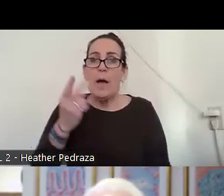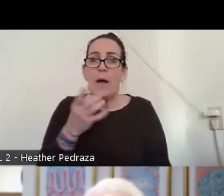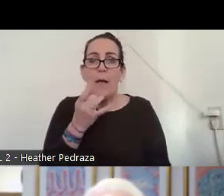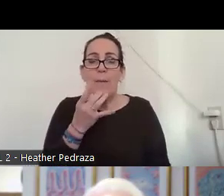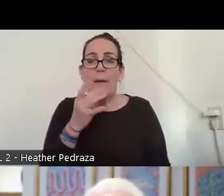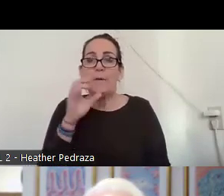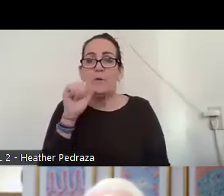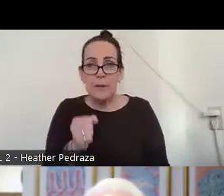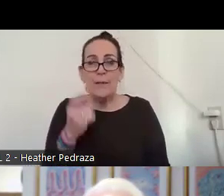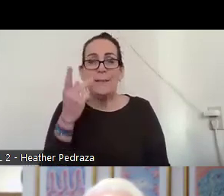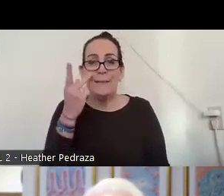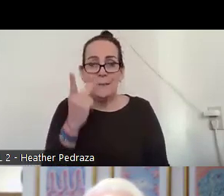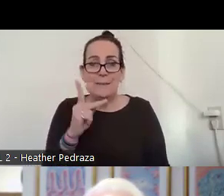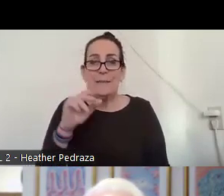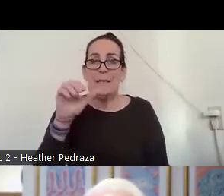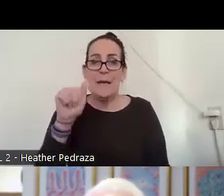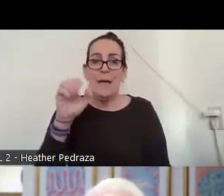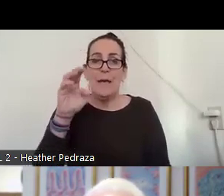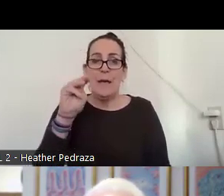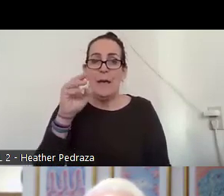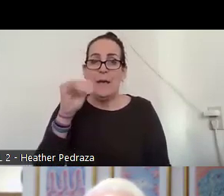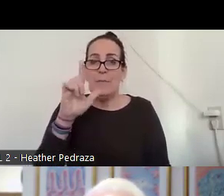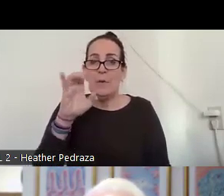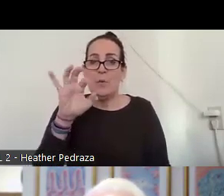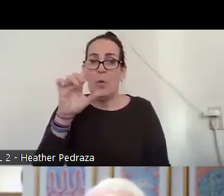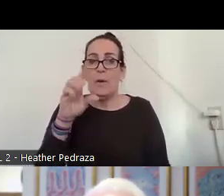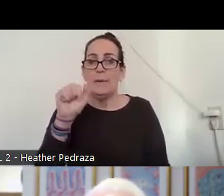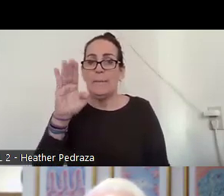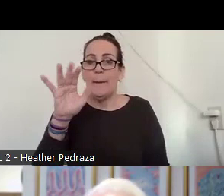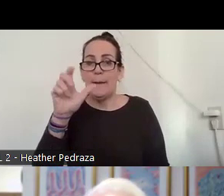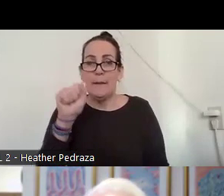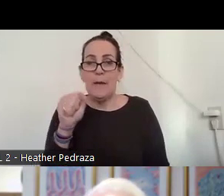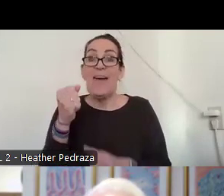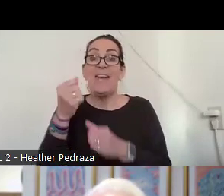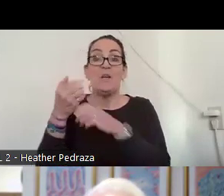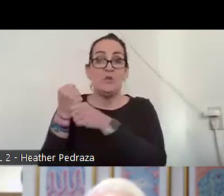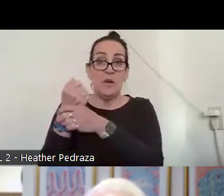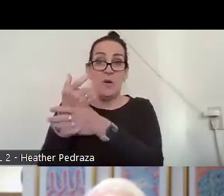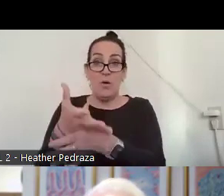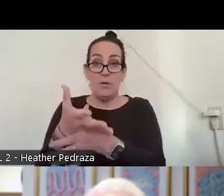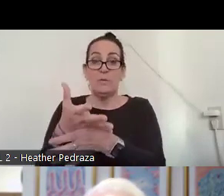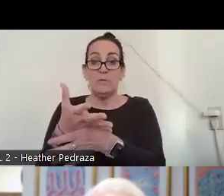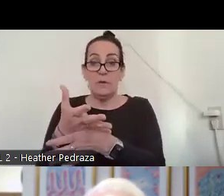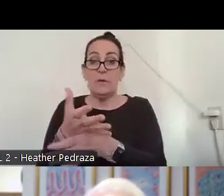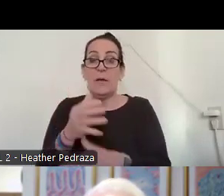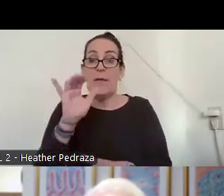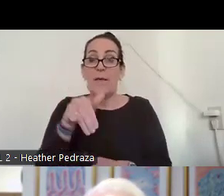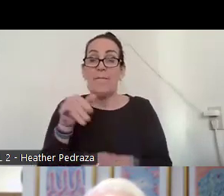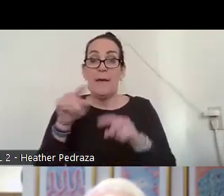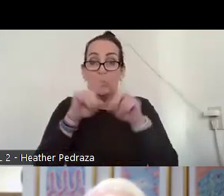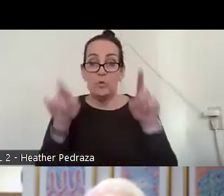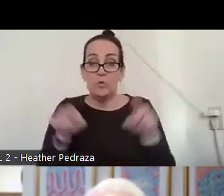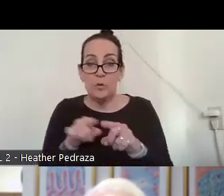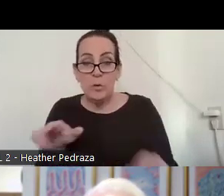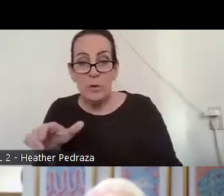there's amyloid beta as one of those causes in that circle. And the other things that